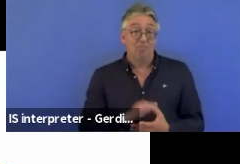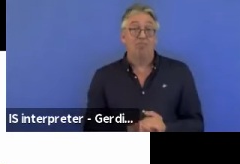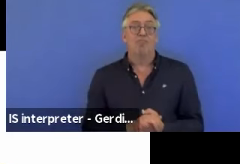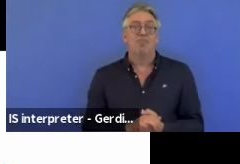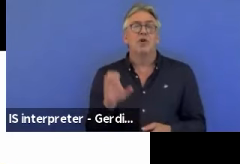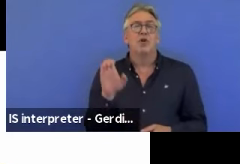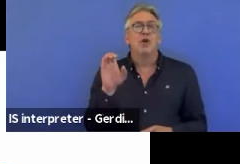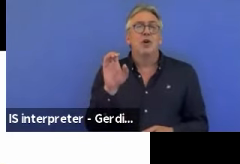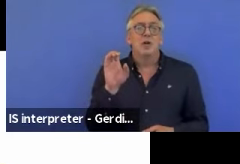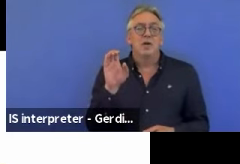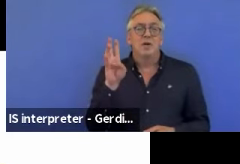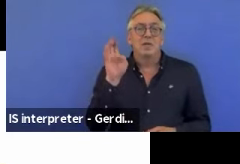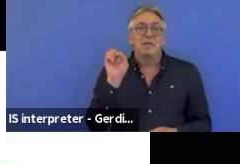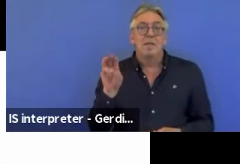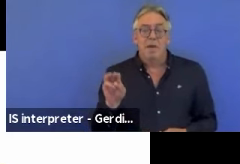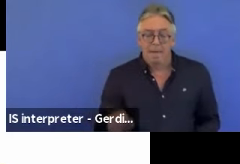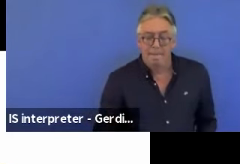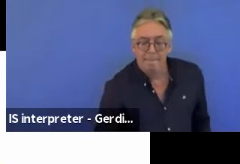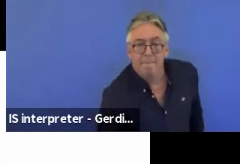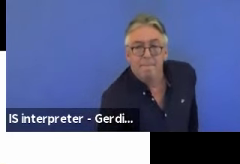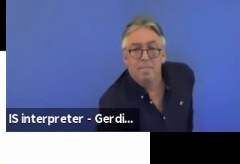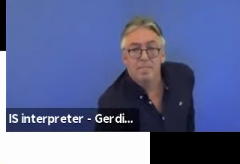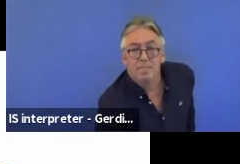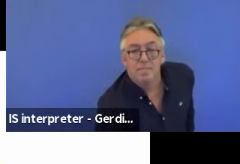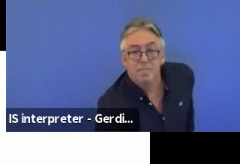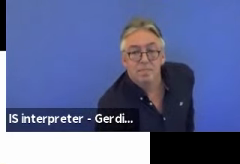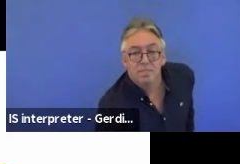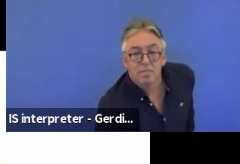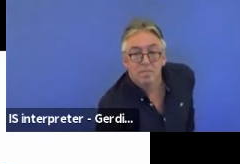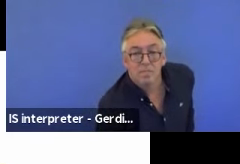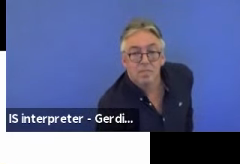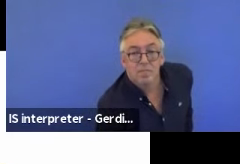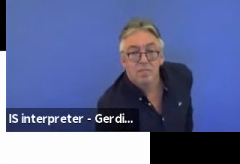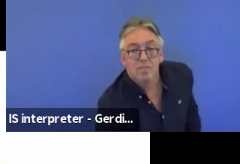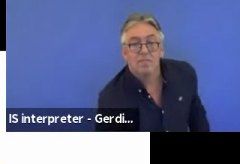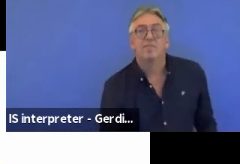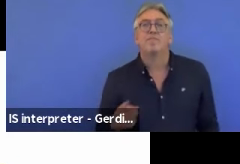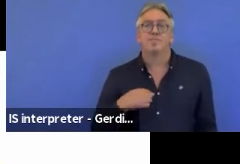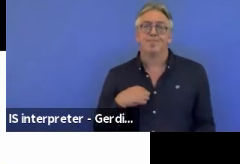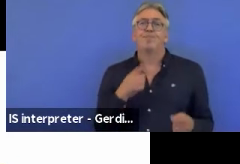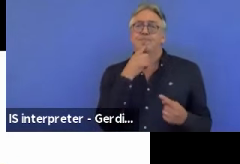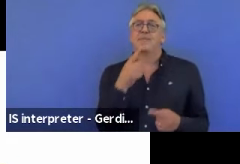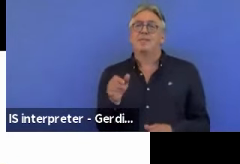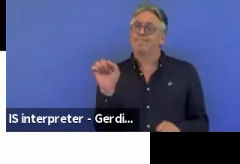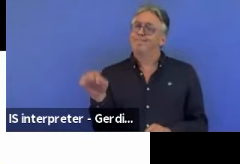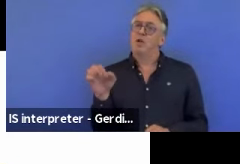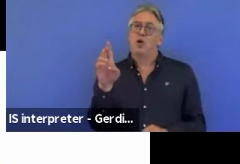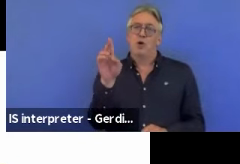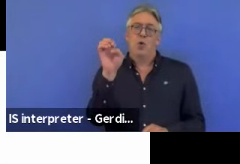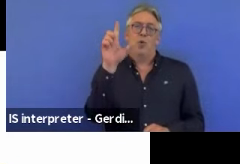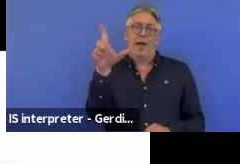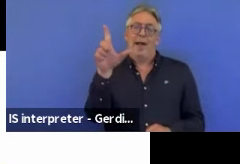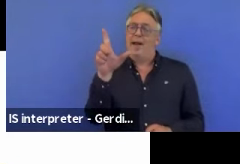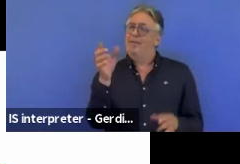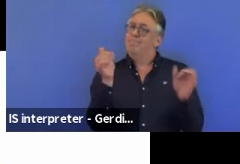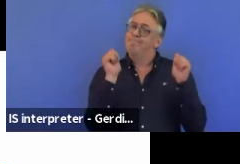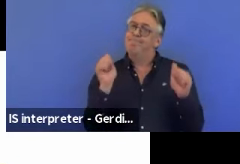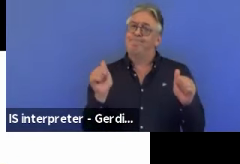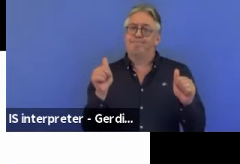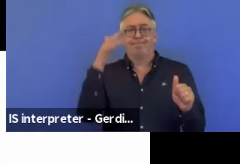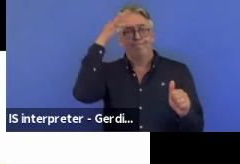CBM acknowledged that the importance of UDL as a framework for implementing inclusive education, but also recognized the